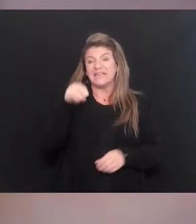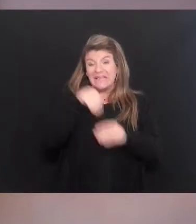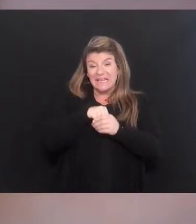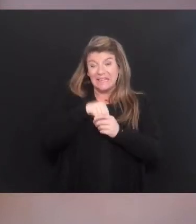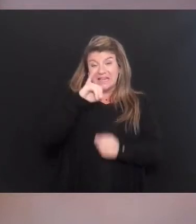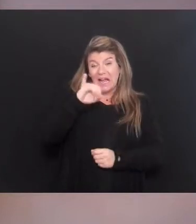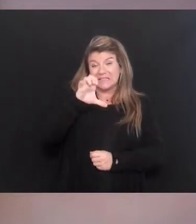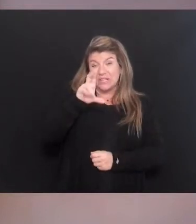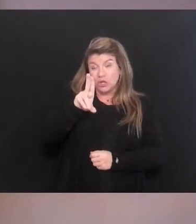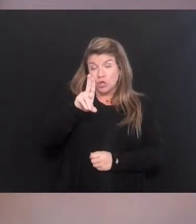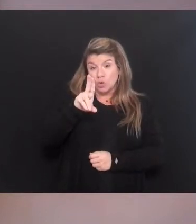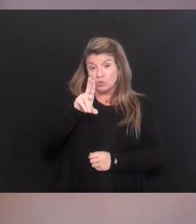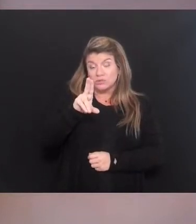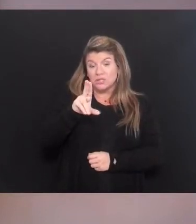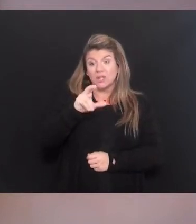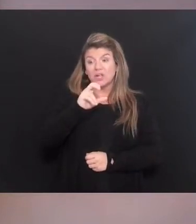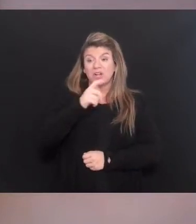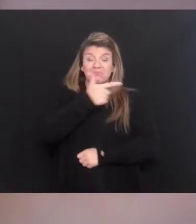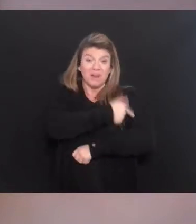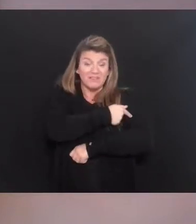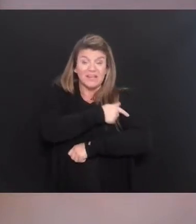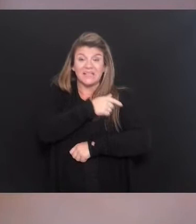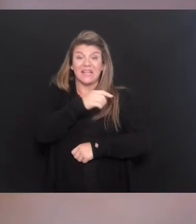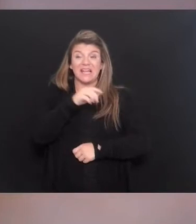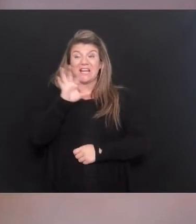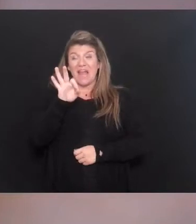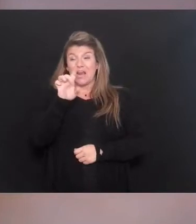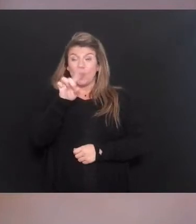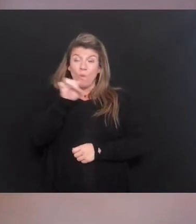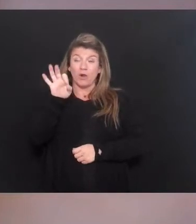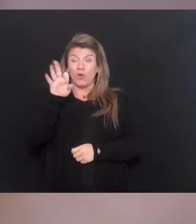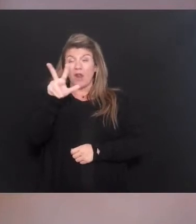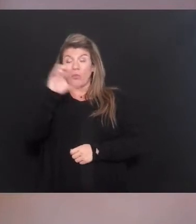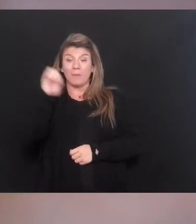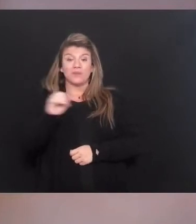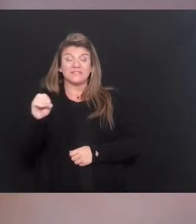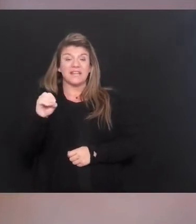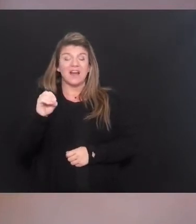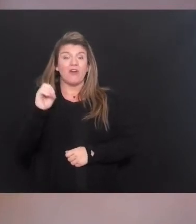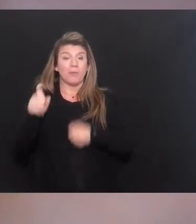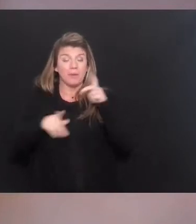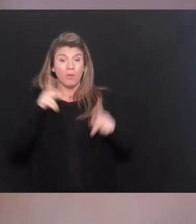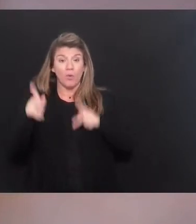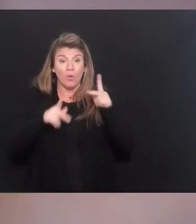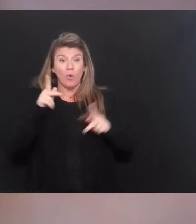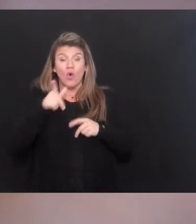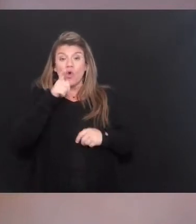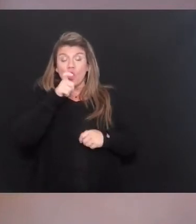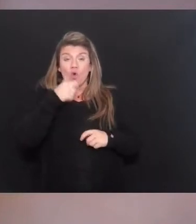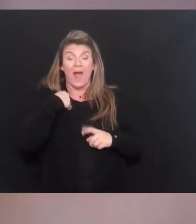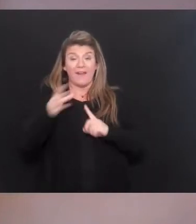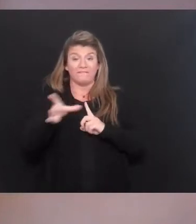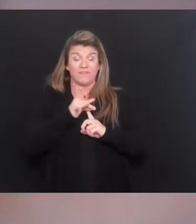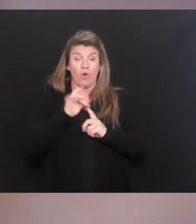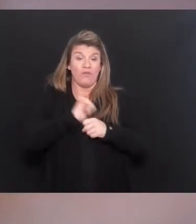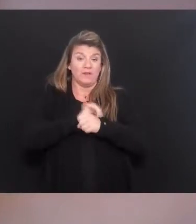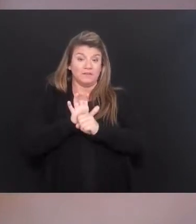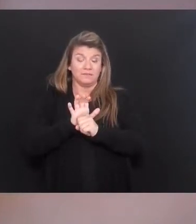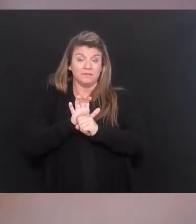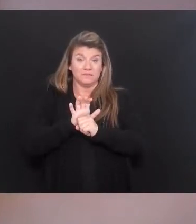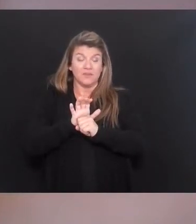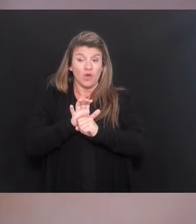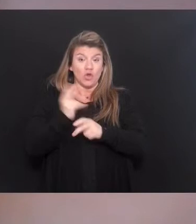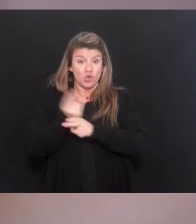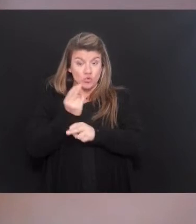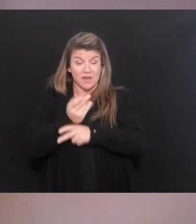are unvaccinated. And between 91 and 93% of our citizens who have COVID on mechanical ventilators